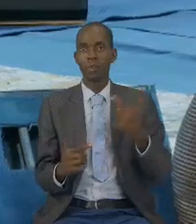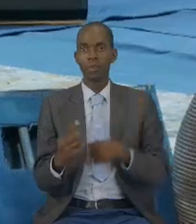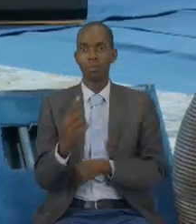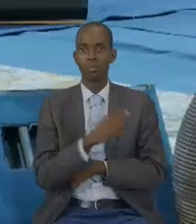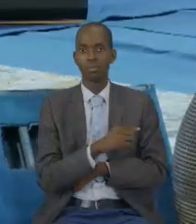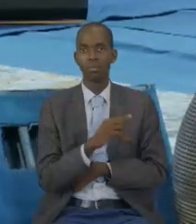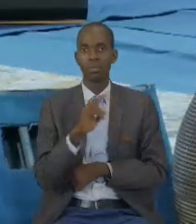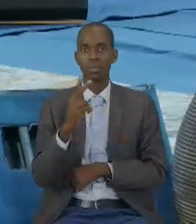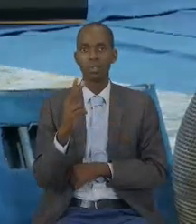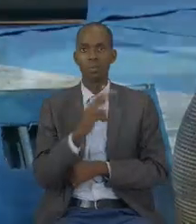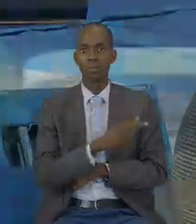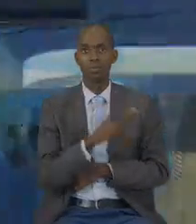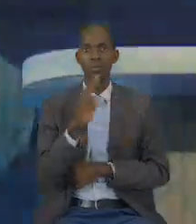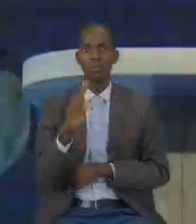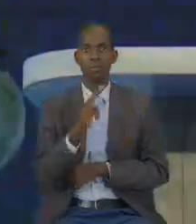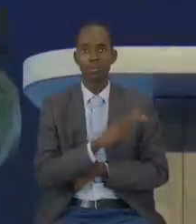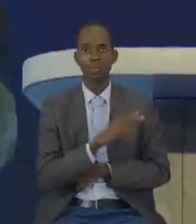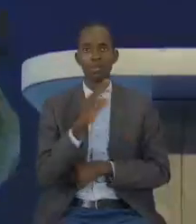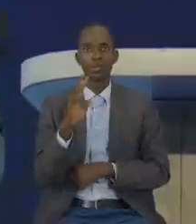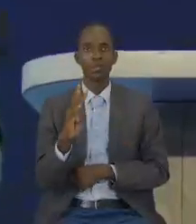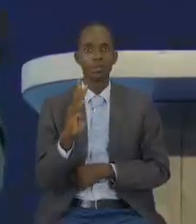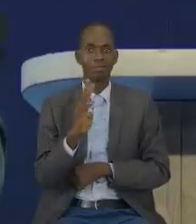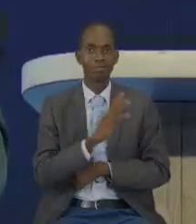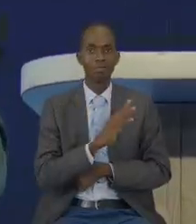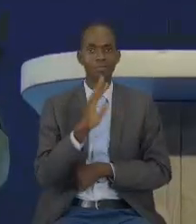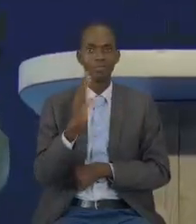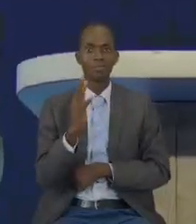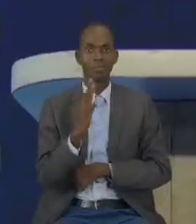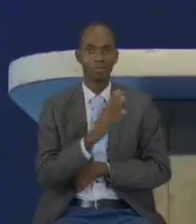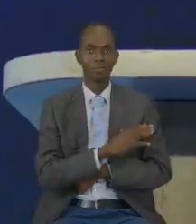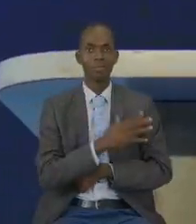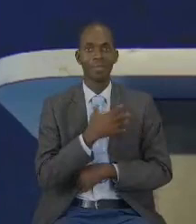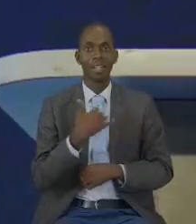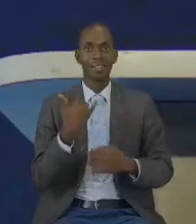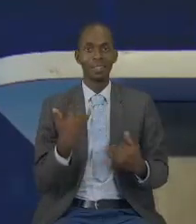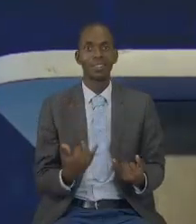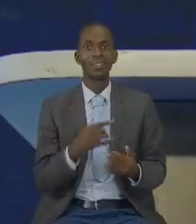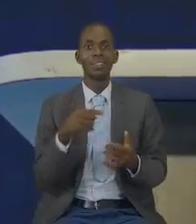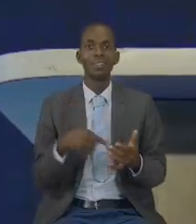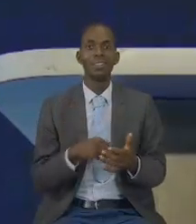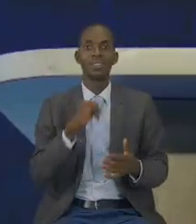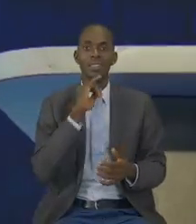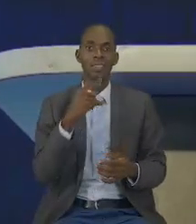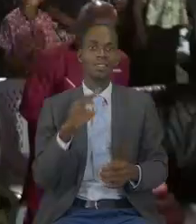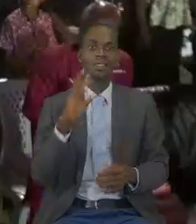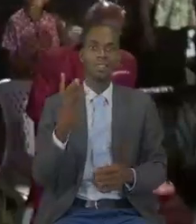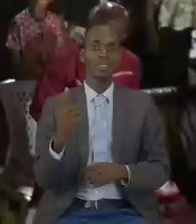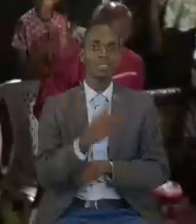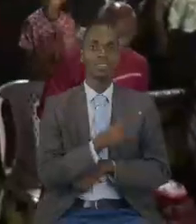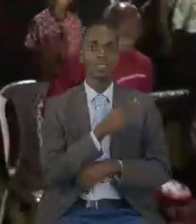second, third, fourth, fifth, and this sixth day, final.